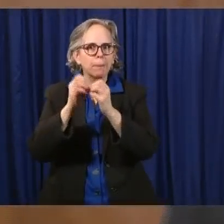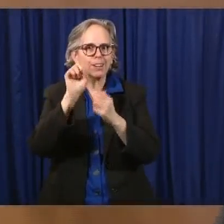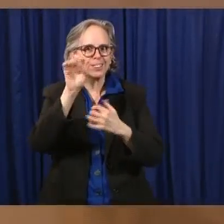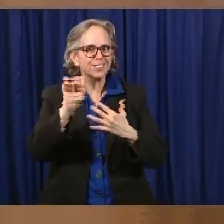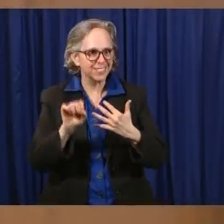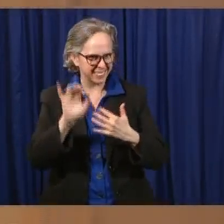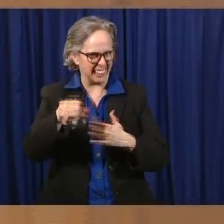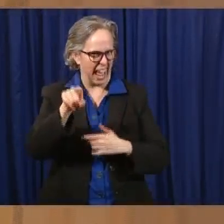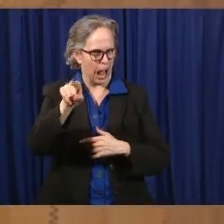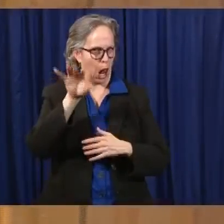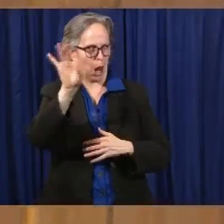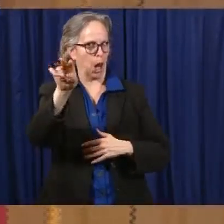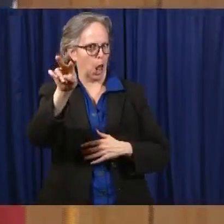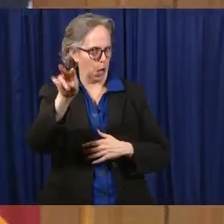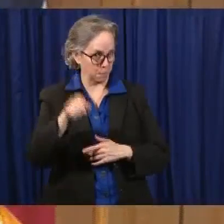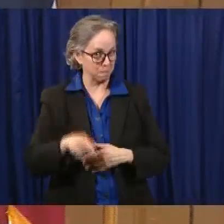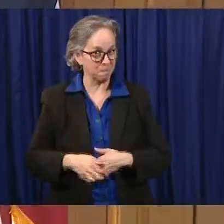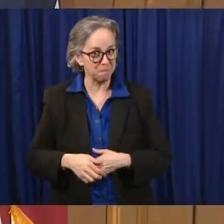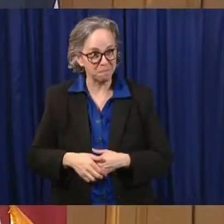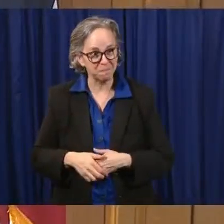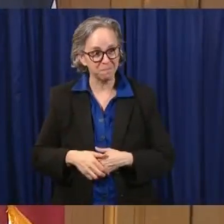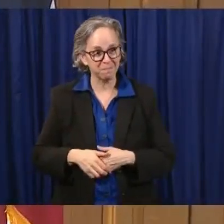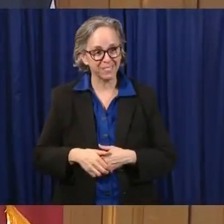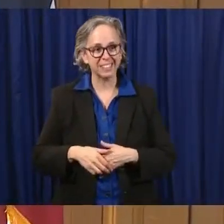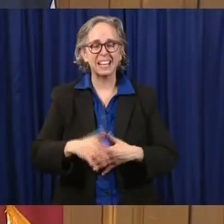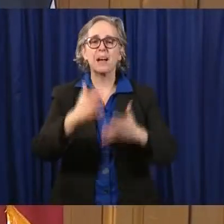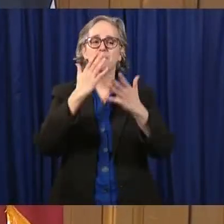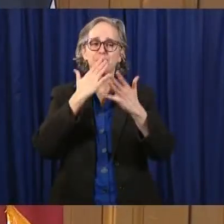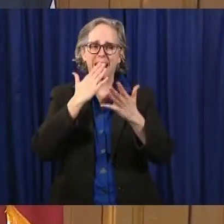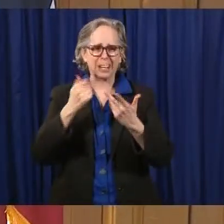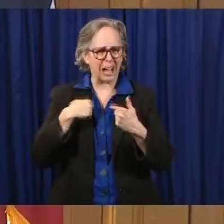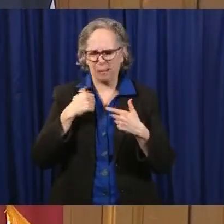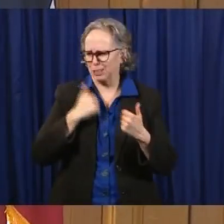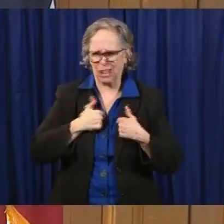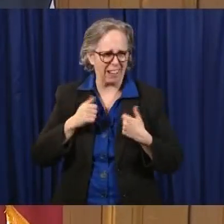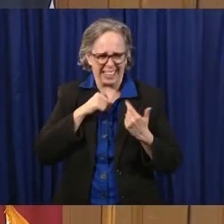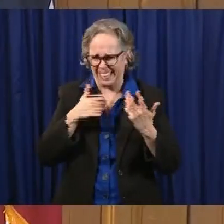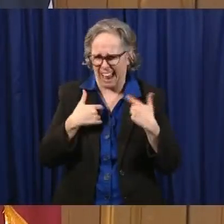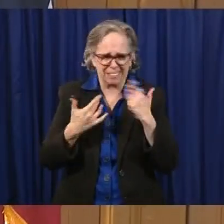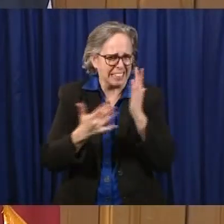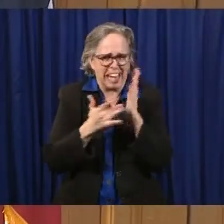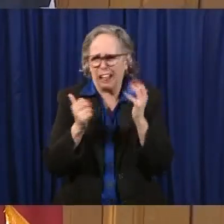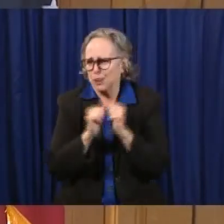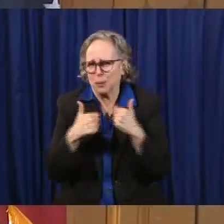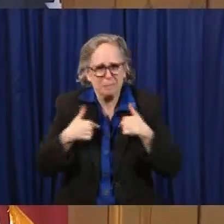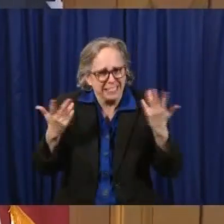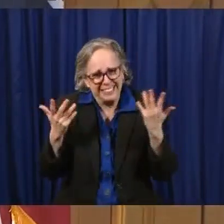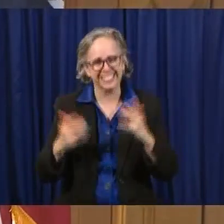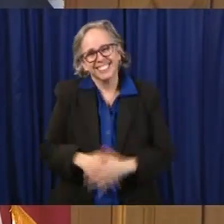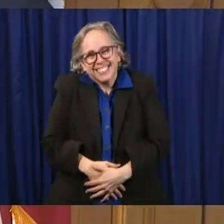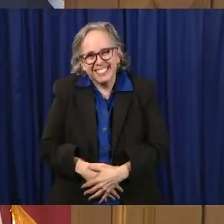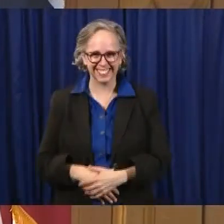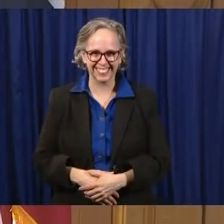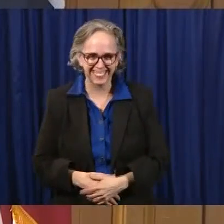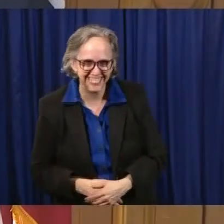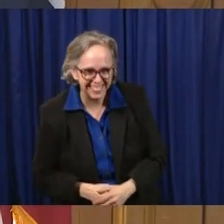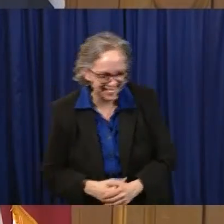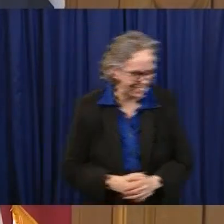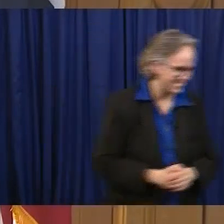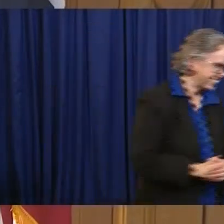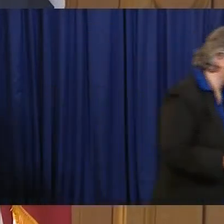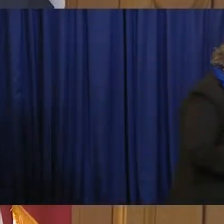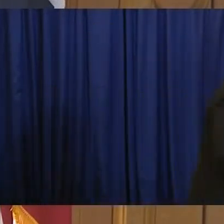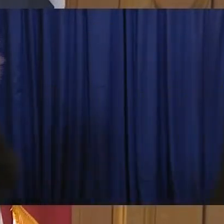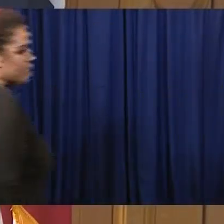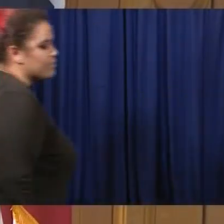Thank you. Yeah. I don't have my technology with me. Good afternoon, it's Laura Bischoff, Dayton Daily News. You all have been